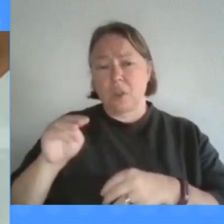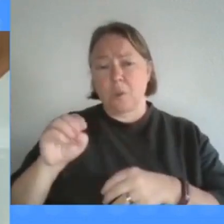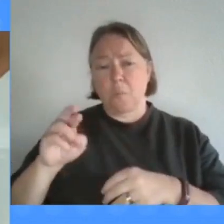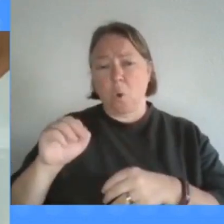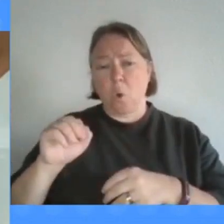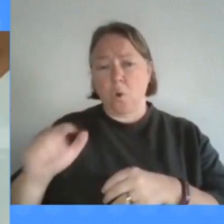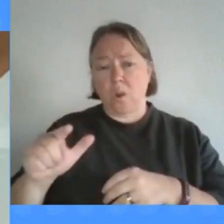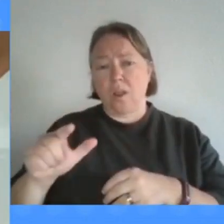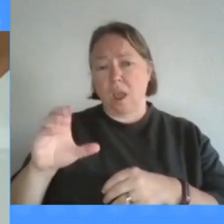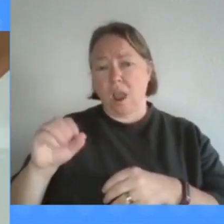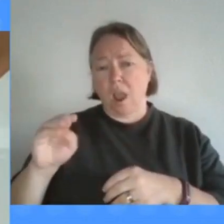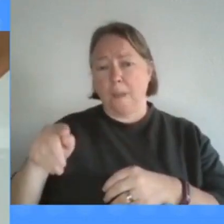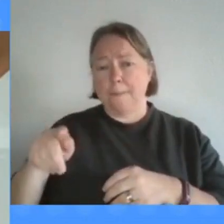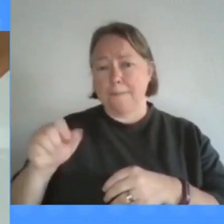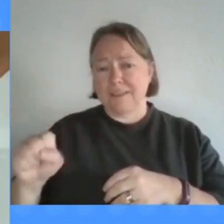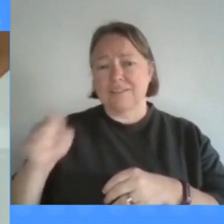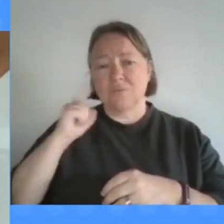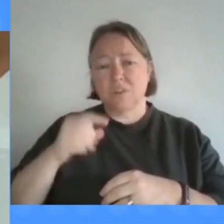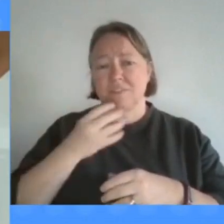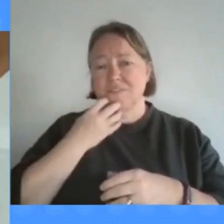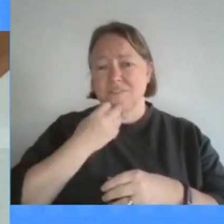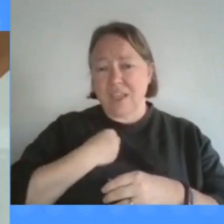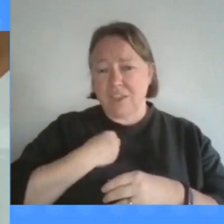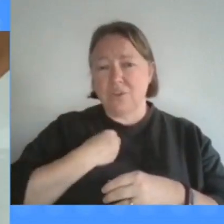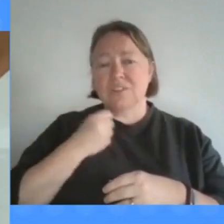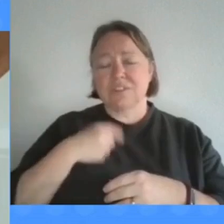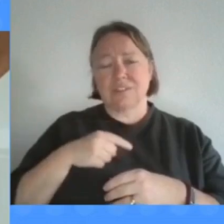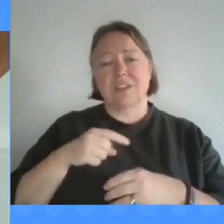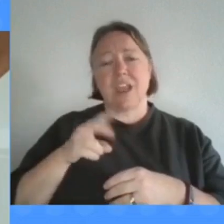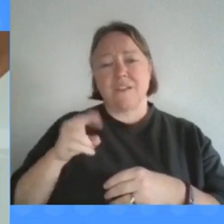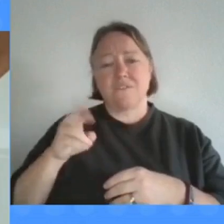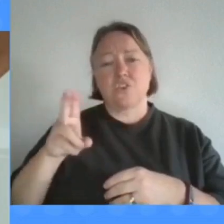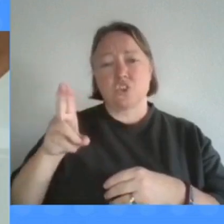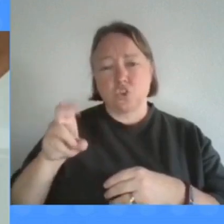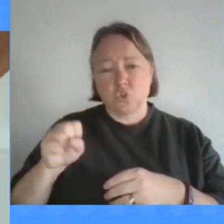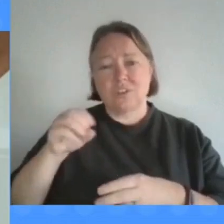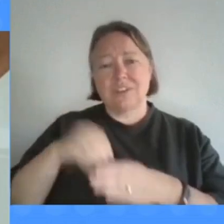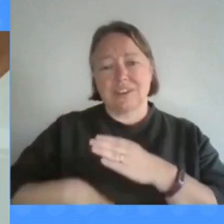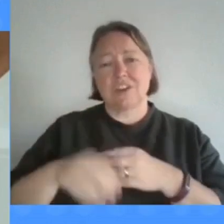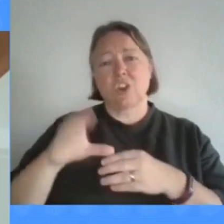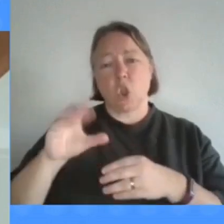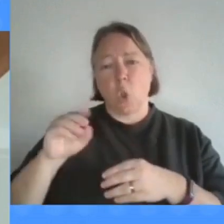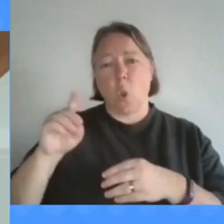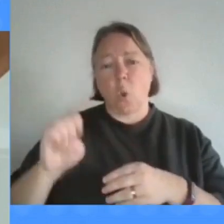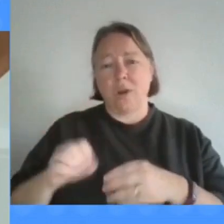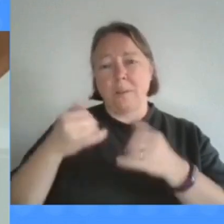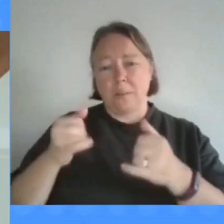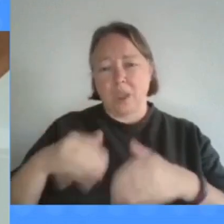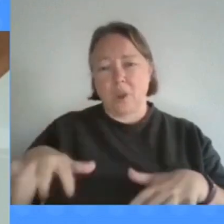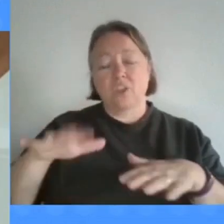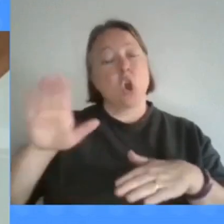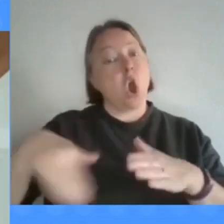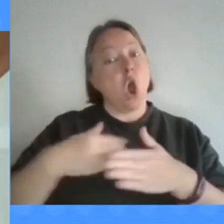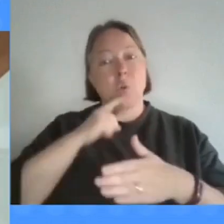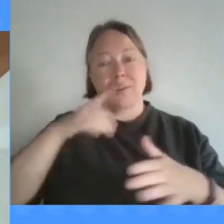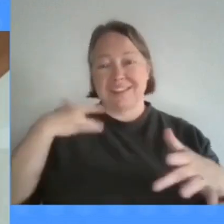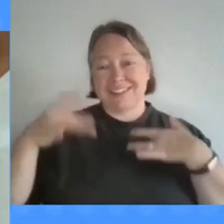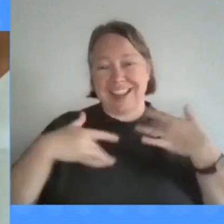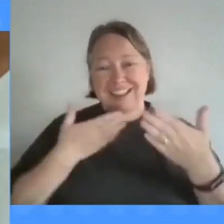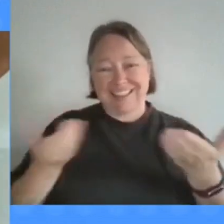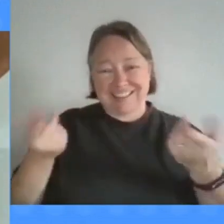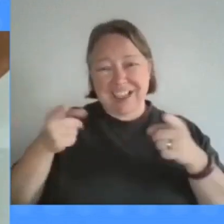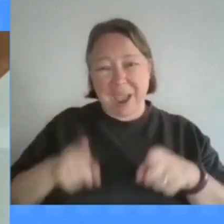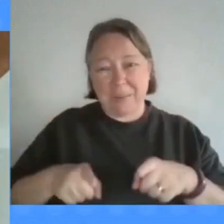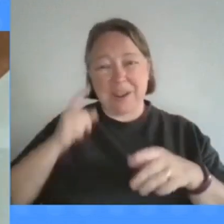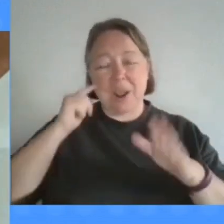the development of values and virtues into the coding playground. So all of these exciting things are happening, and